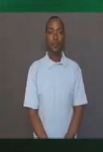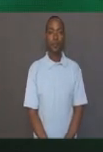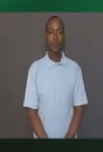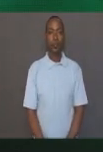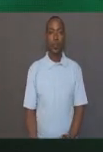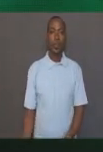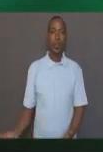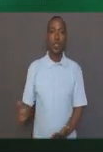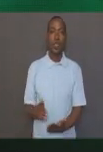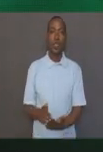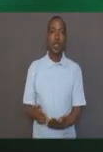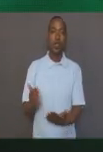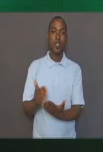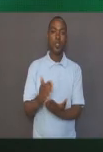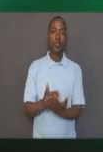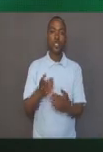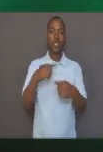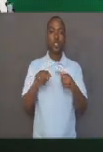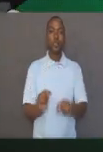Let's get back to our lesson.